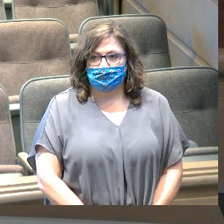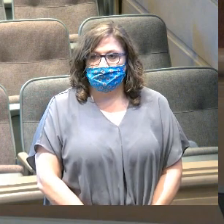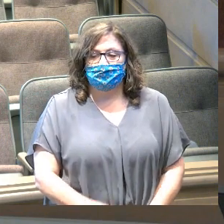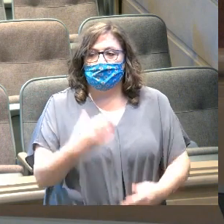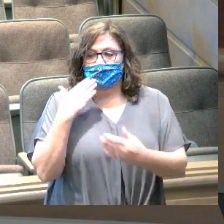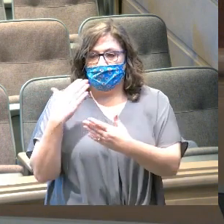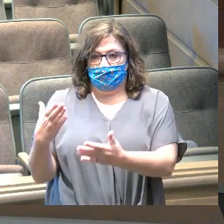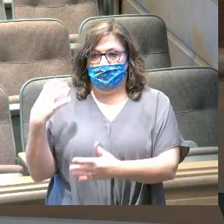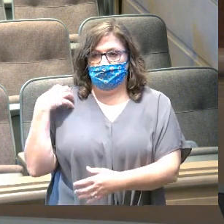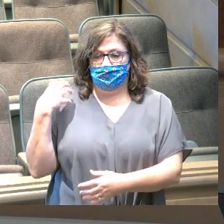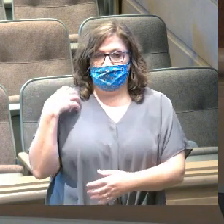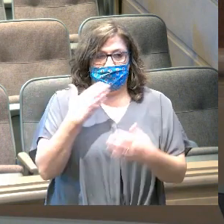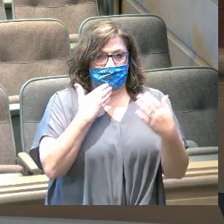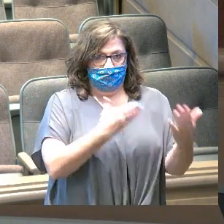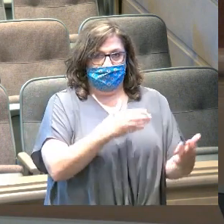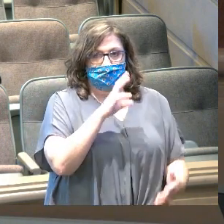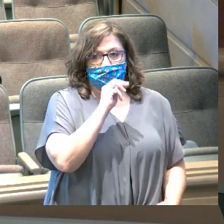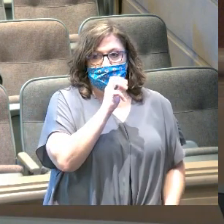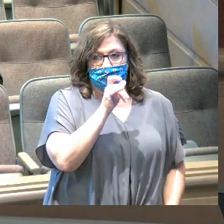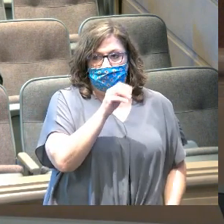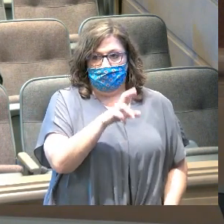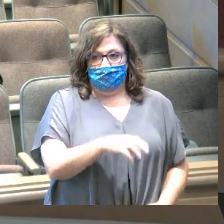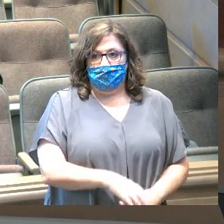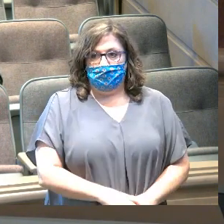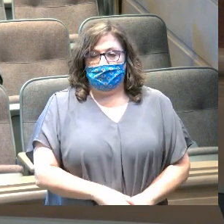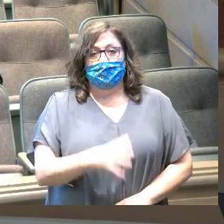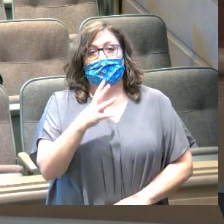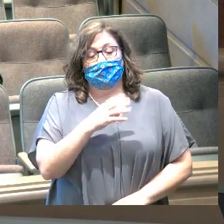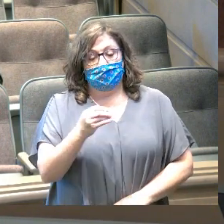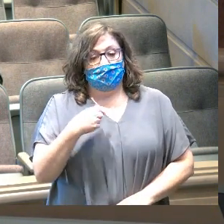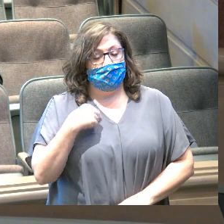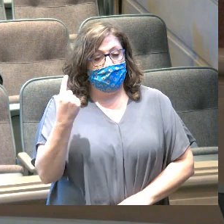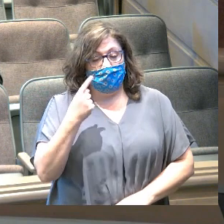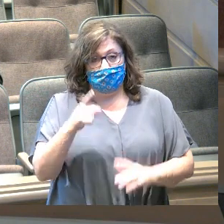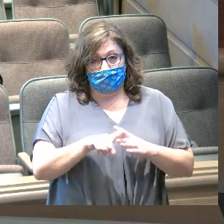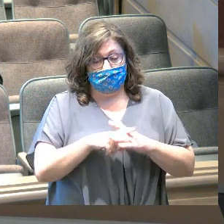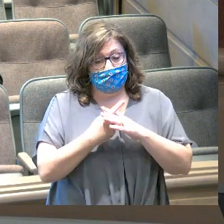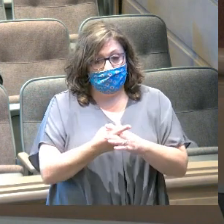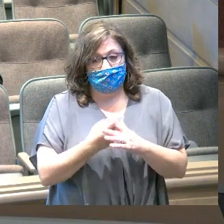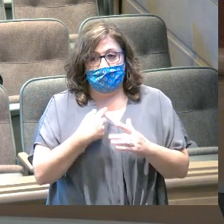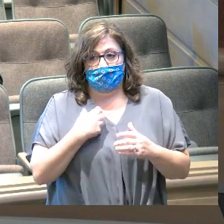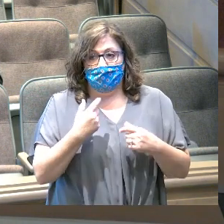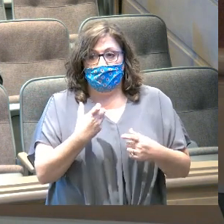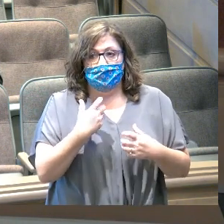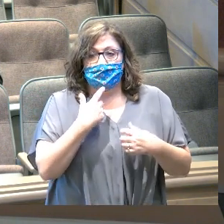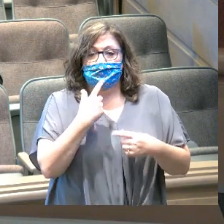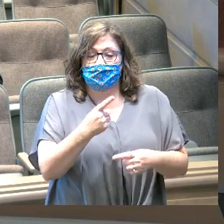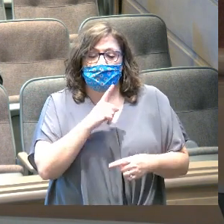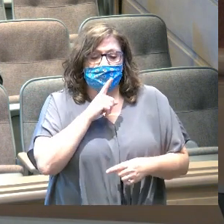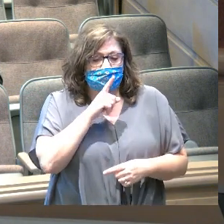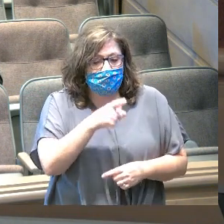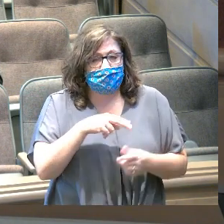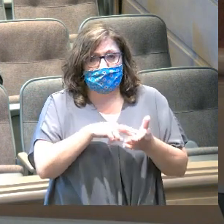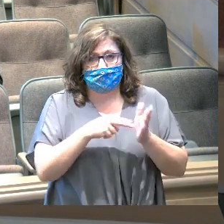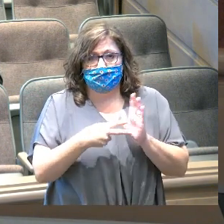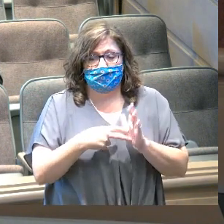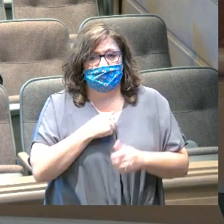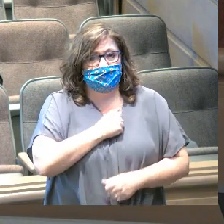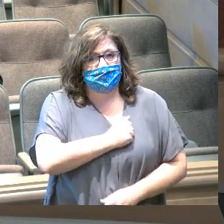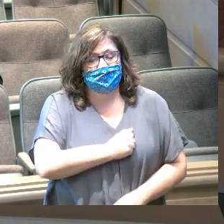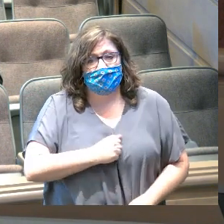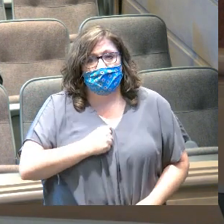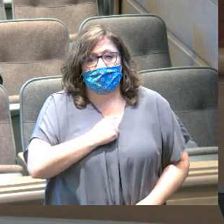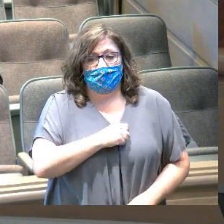Thank you, Chief. Thank you, Mayor. As always, I want to begin by expressing my sincere condolences to the